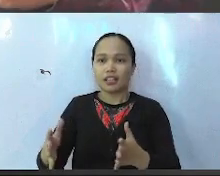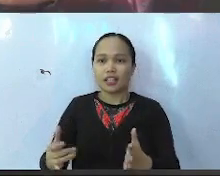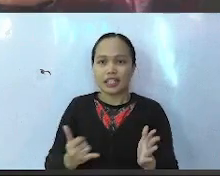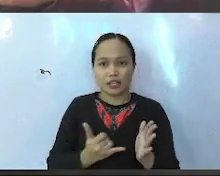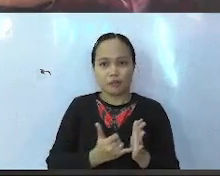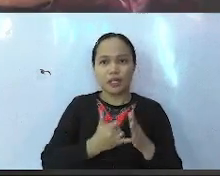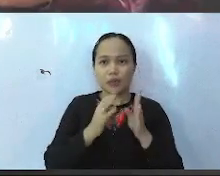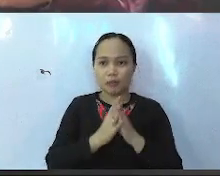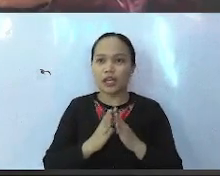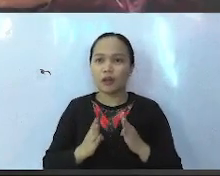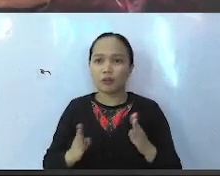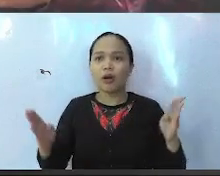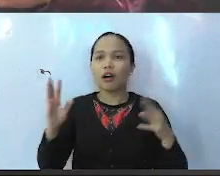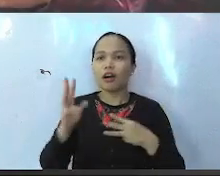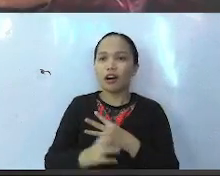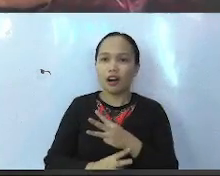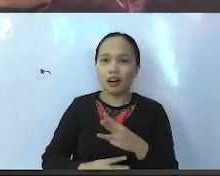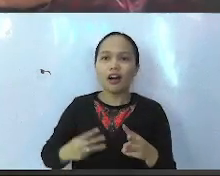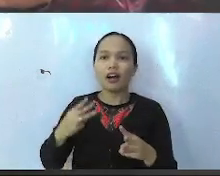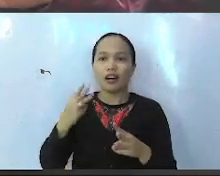leads. In a big, big